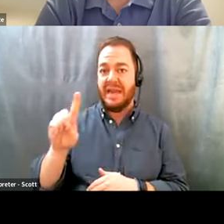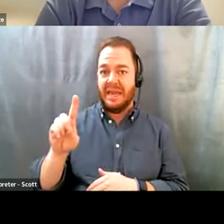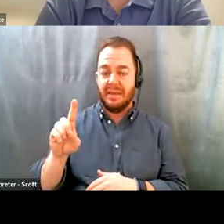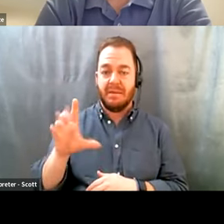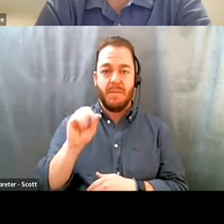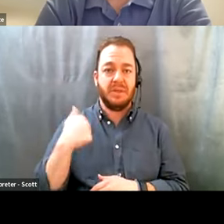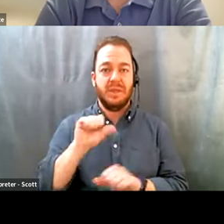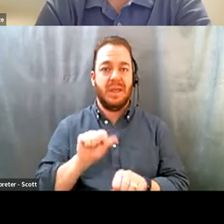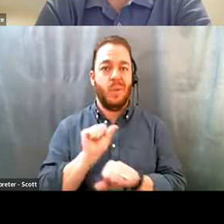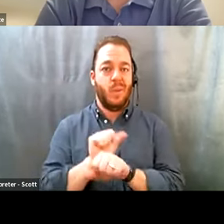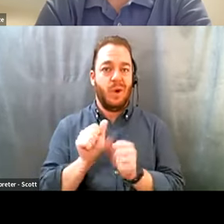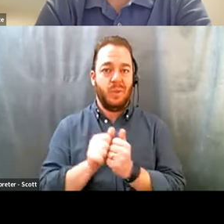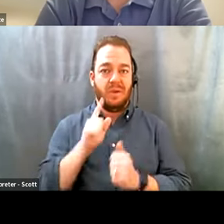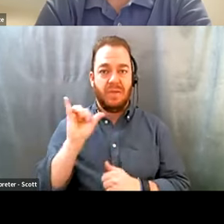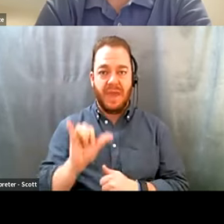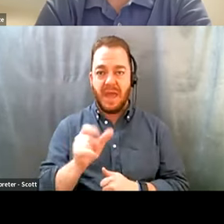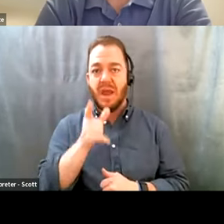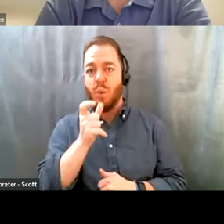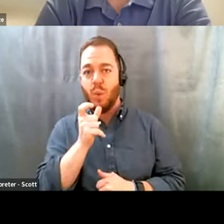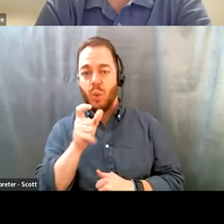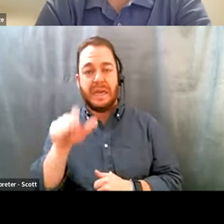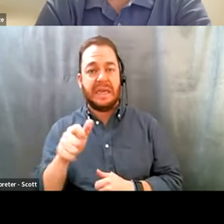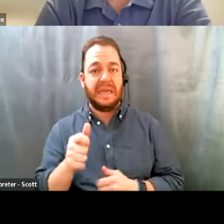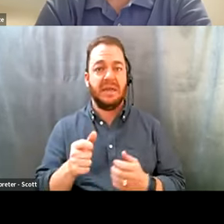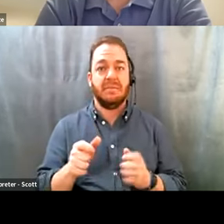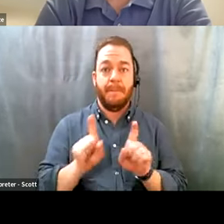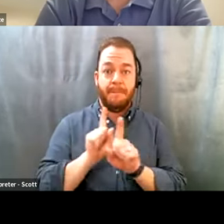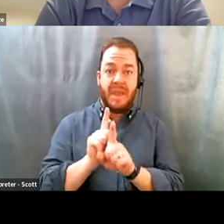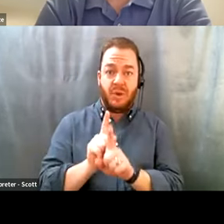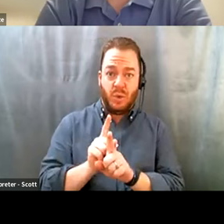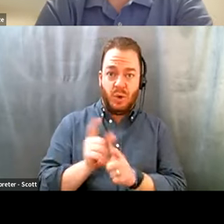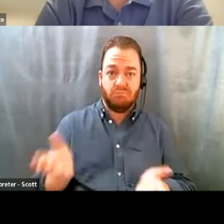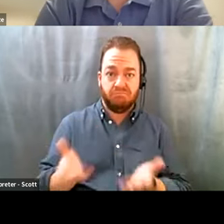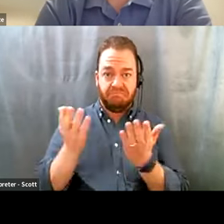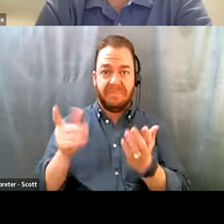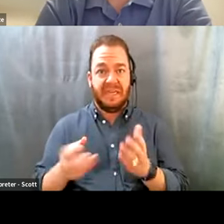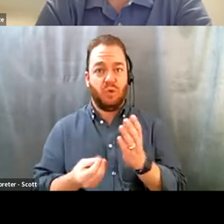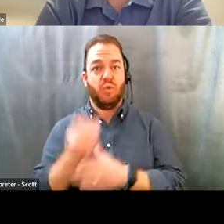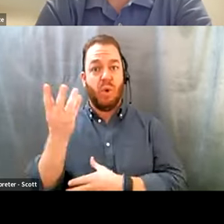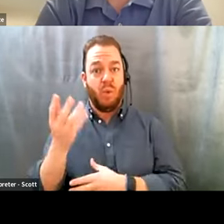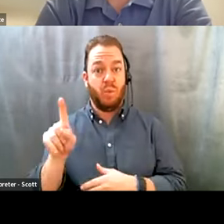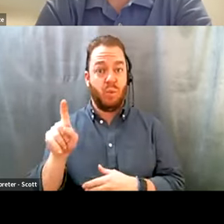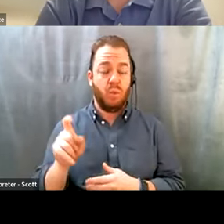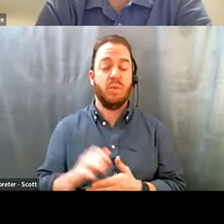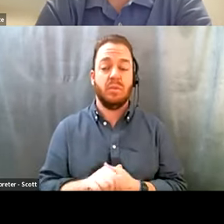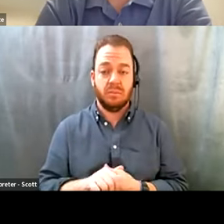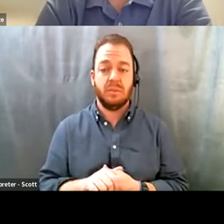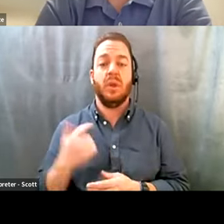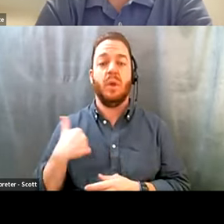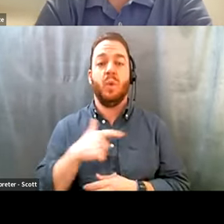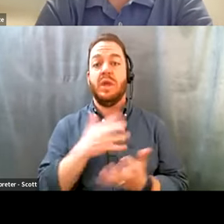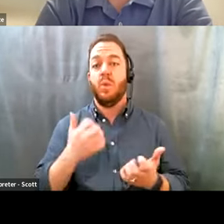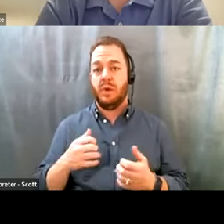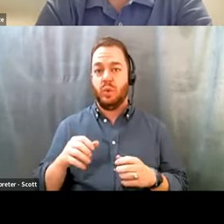can work with on this and who are the firms that need to be mentored and are smaller that need to grow. We want to be